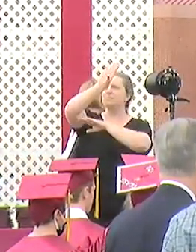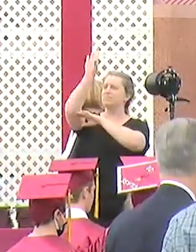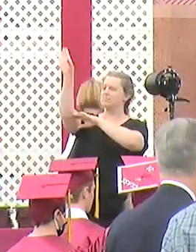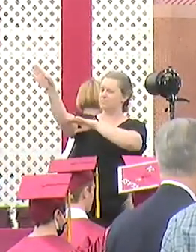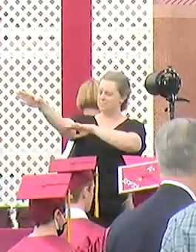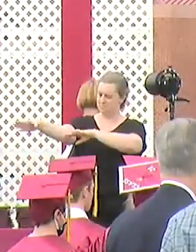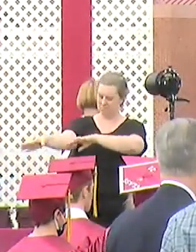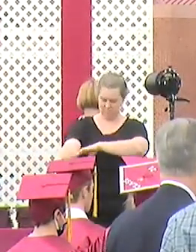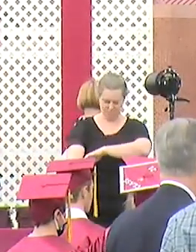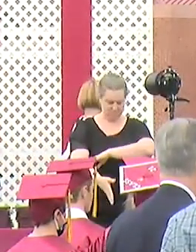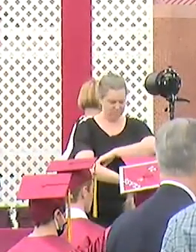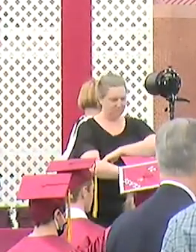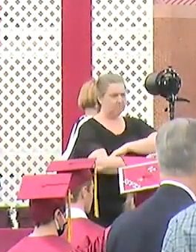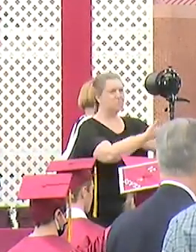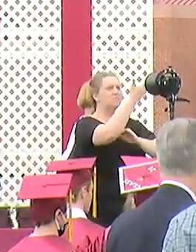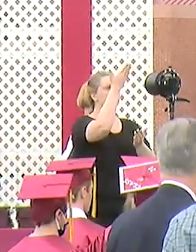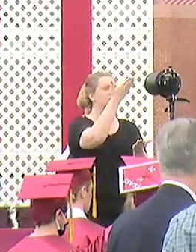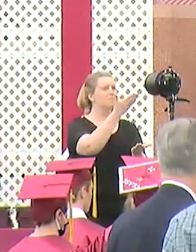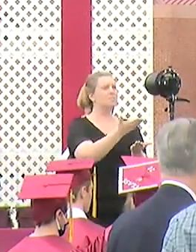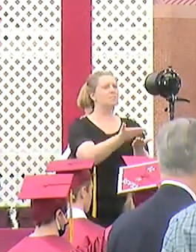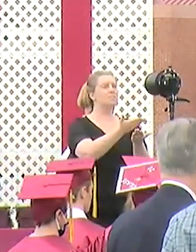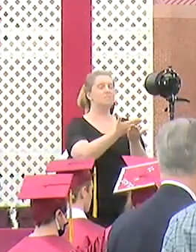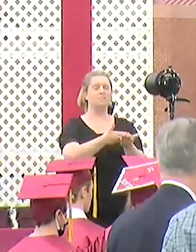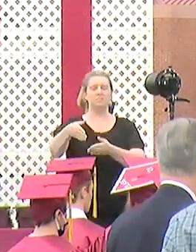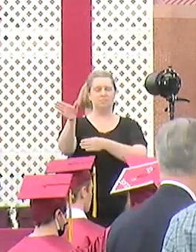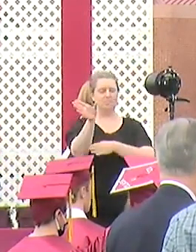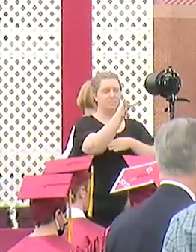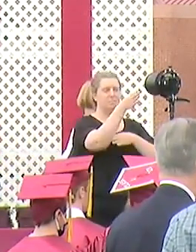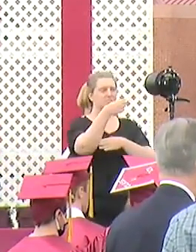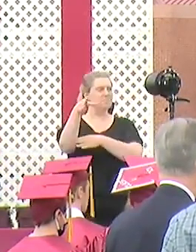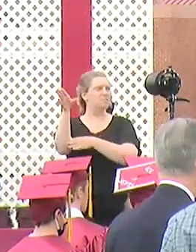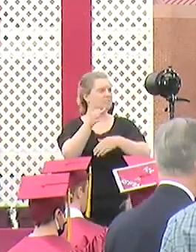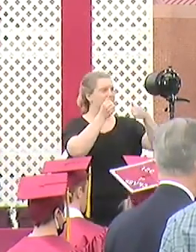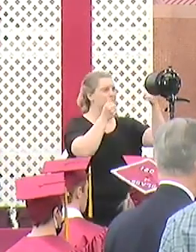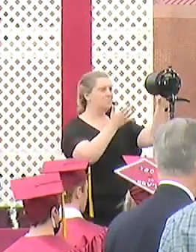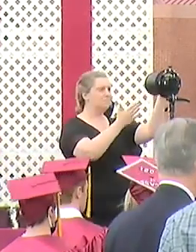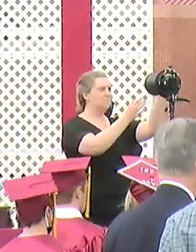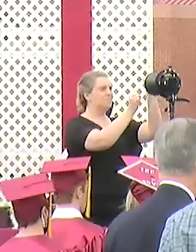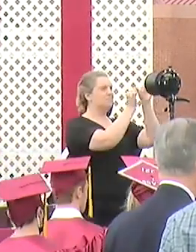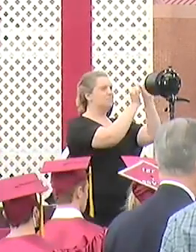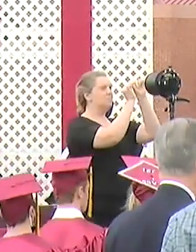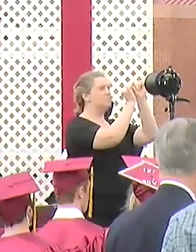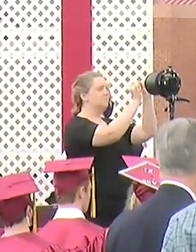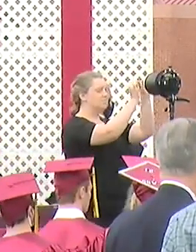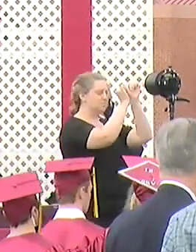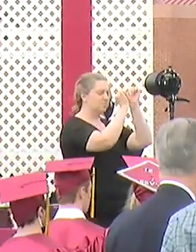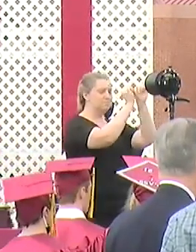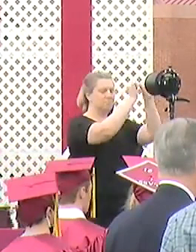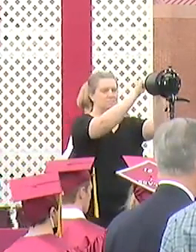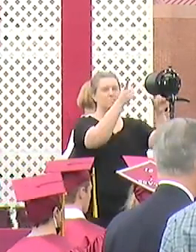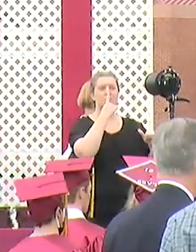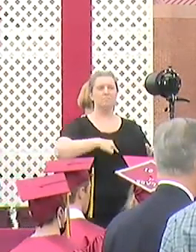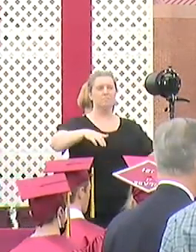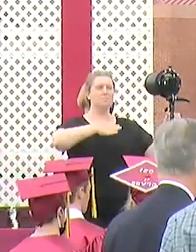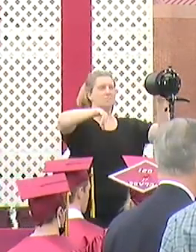gave proof through the night that our flag was still there.